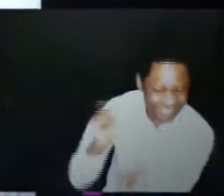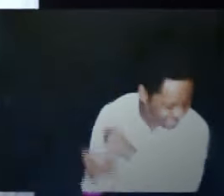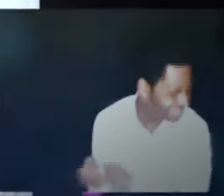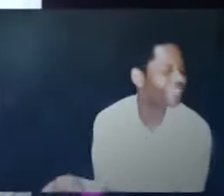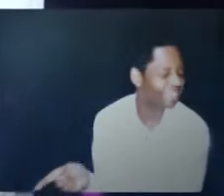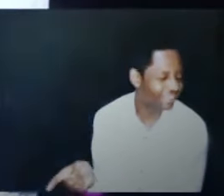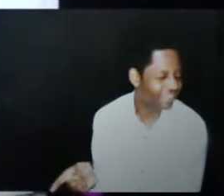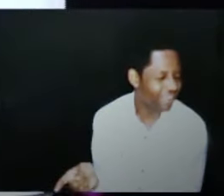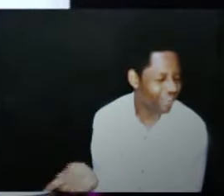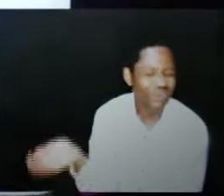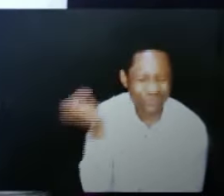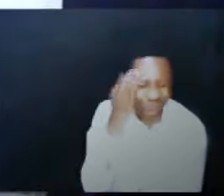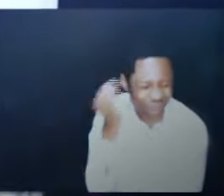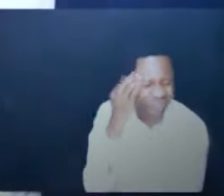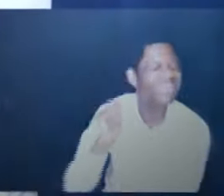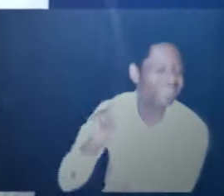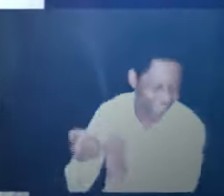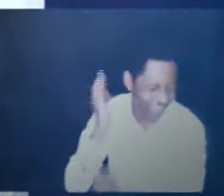The